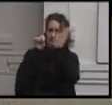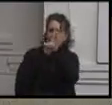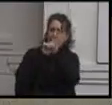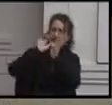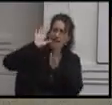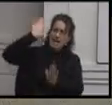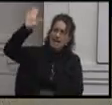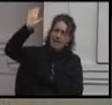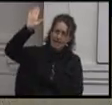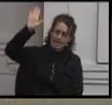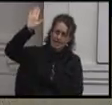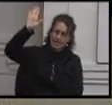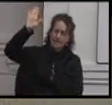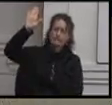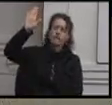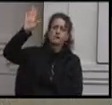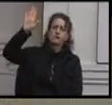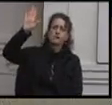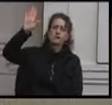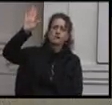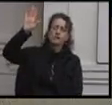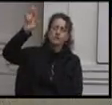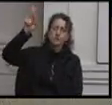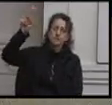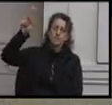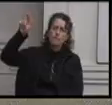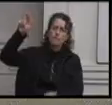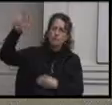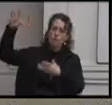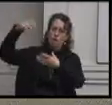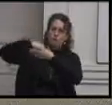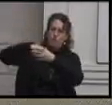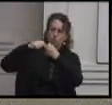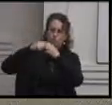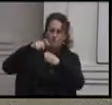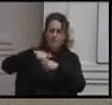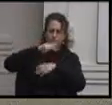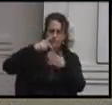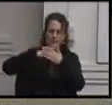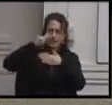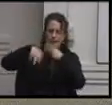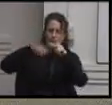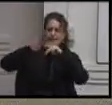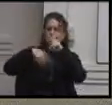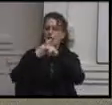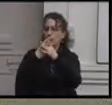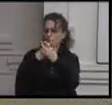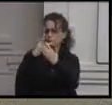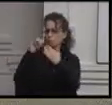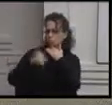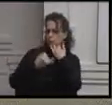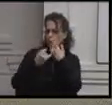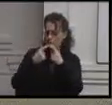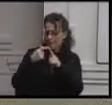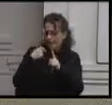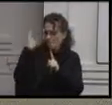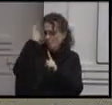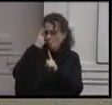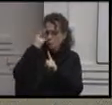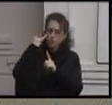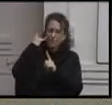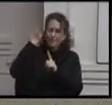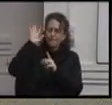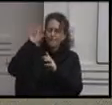direct programming and services to risk areas